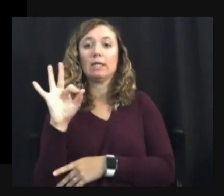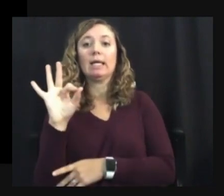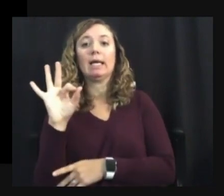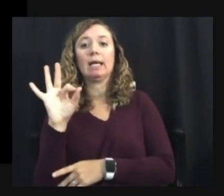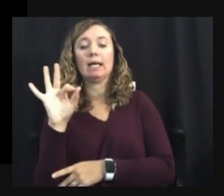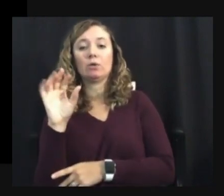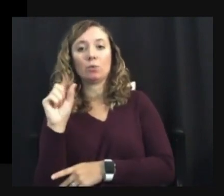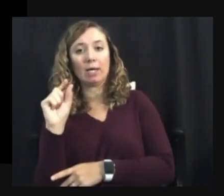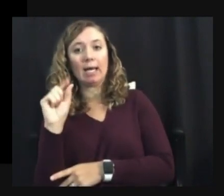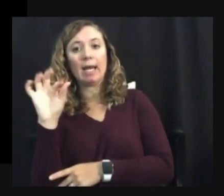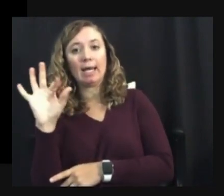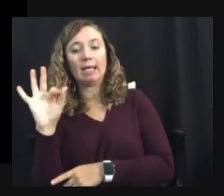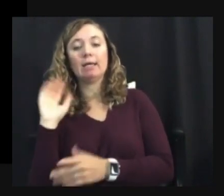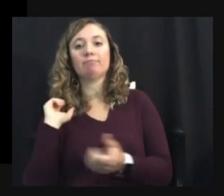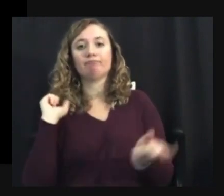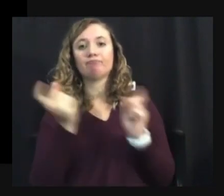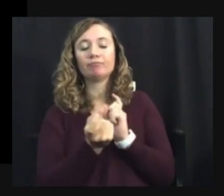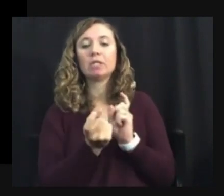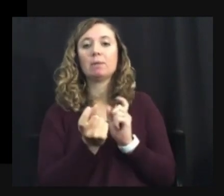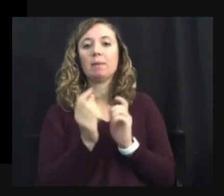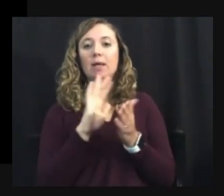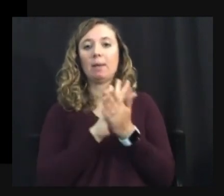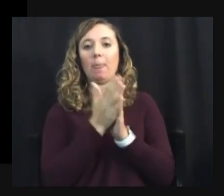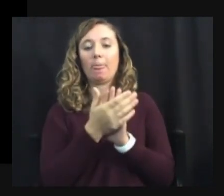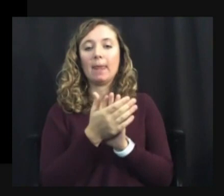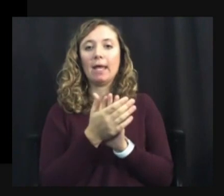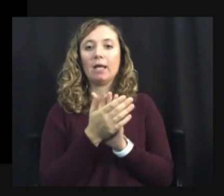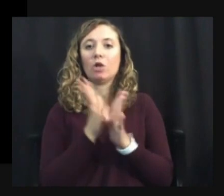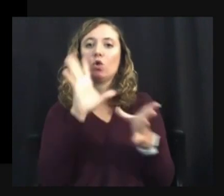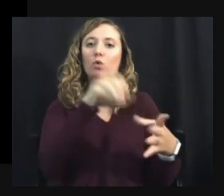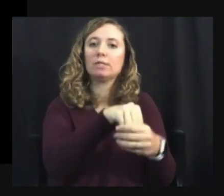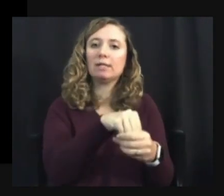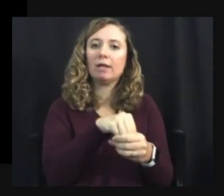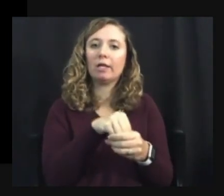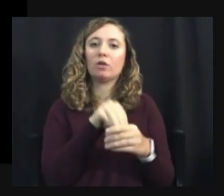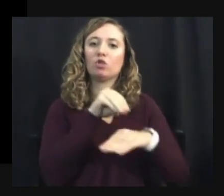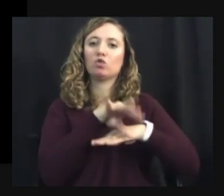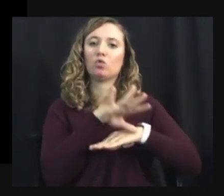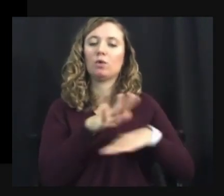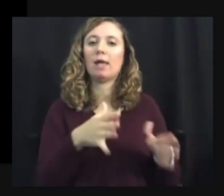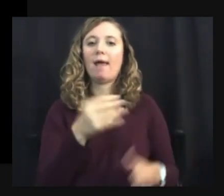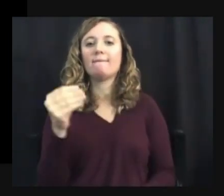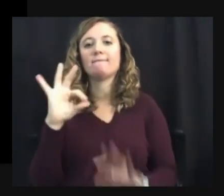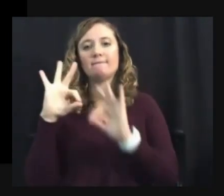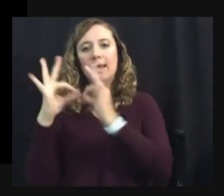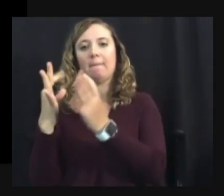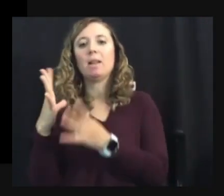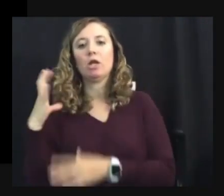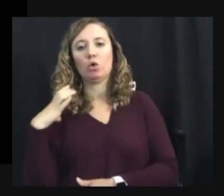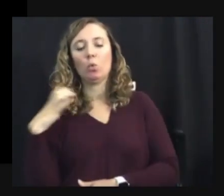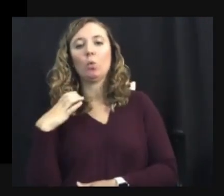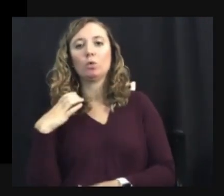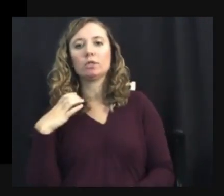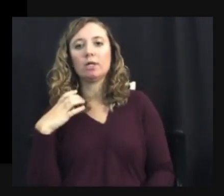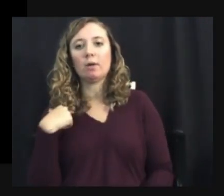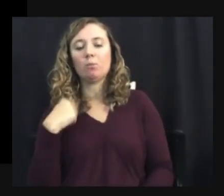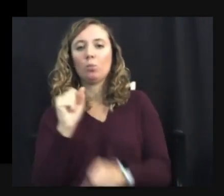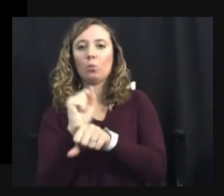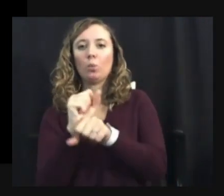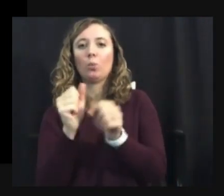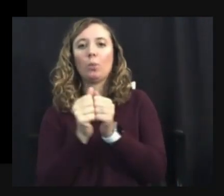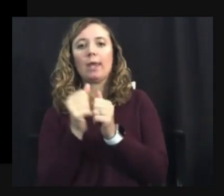autistic inclusivity consultant and a family coach, and just working more with autistic